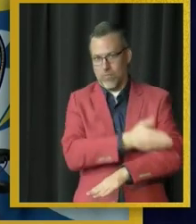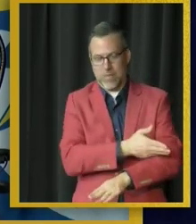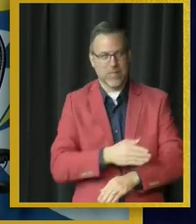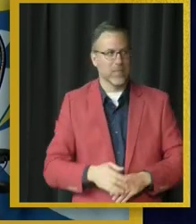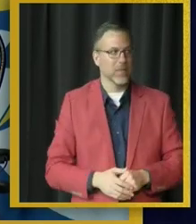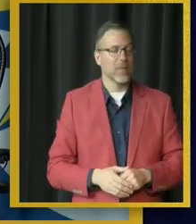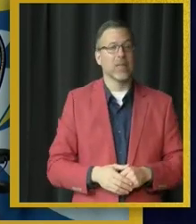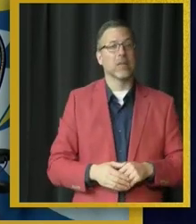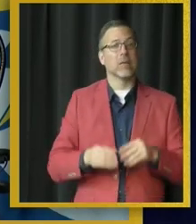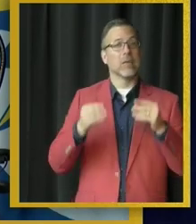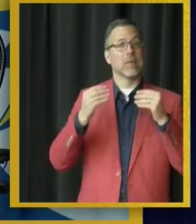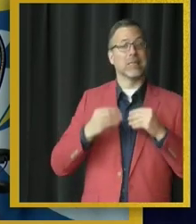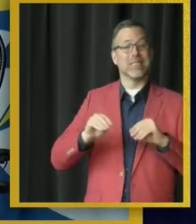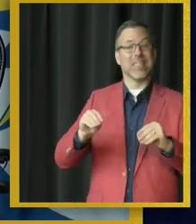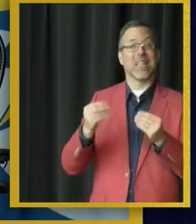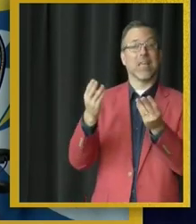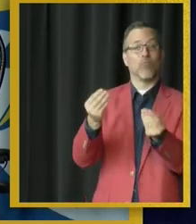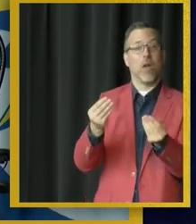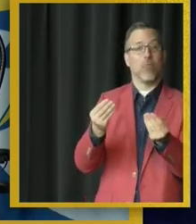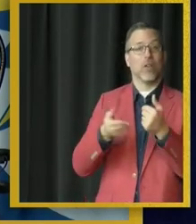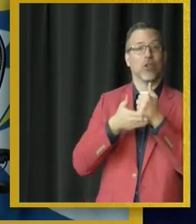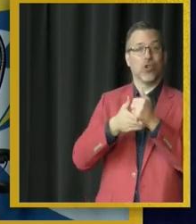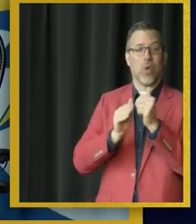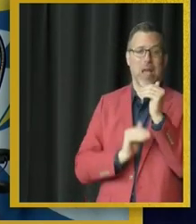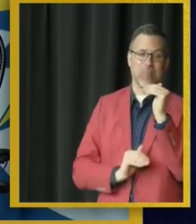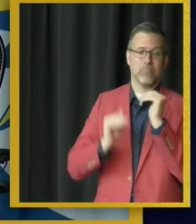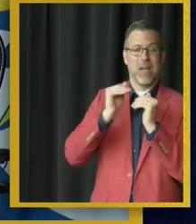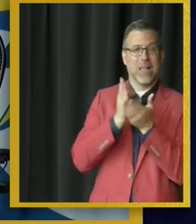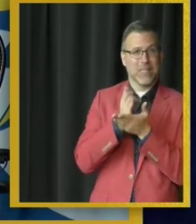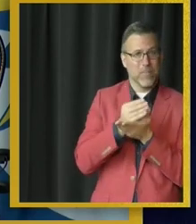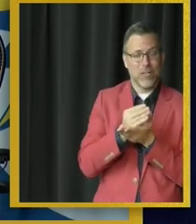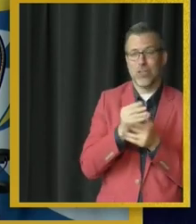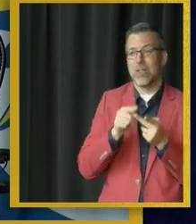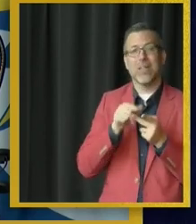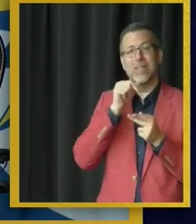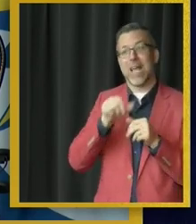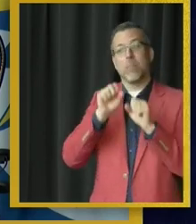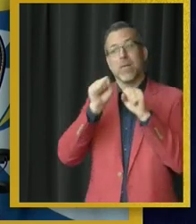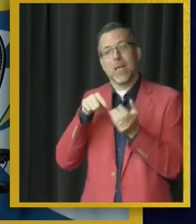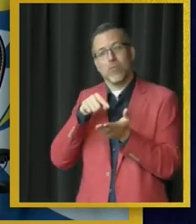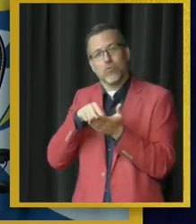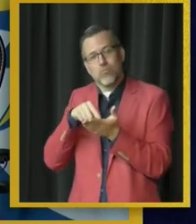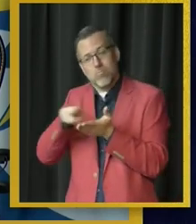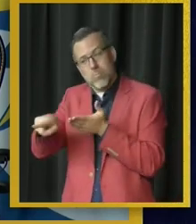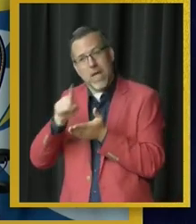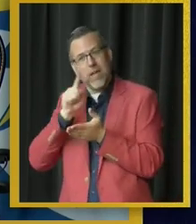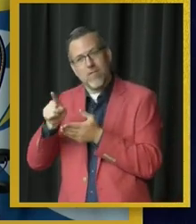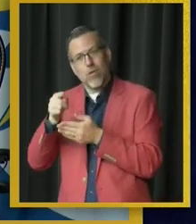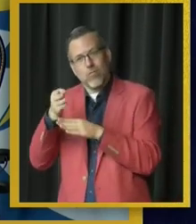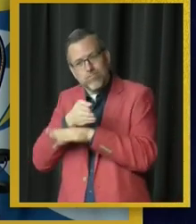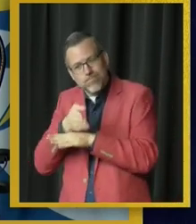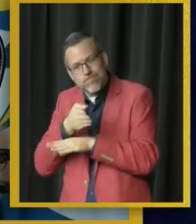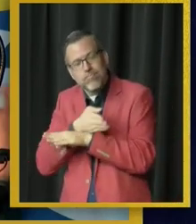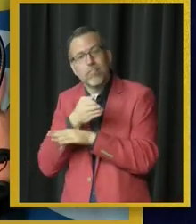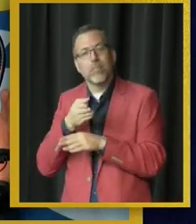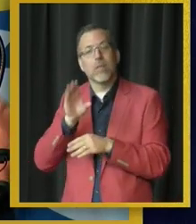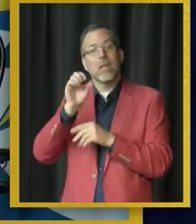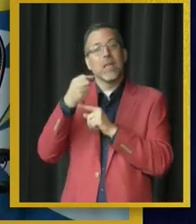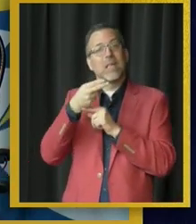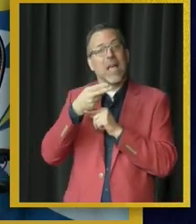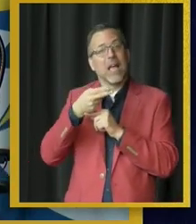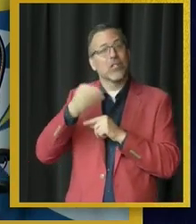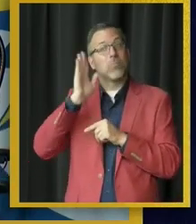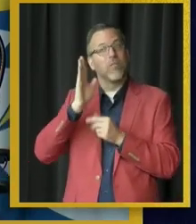of selling property to balance the budget, of not being able to fund basic repairs and maintenance. Our cash reserves were once